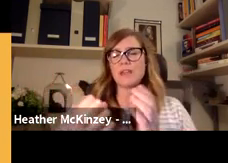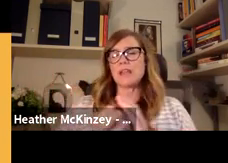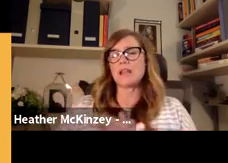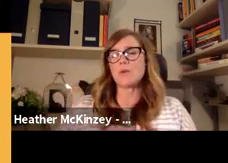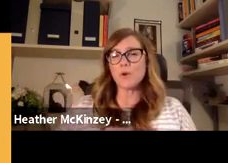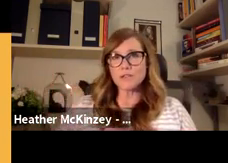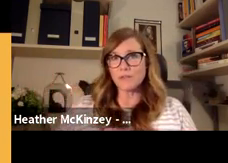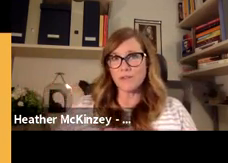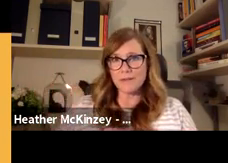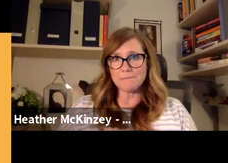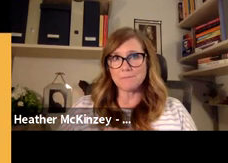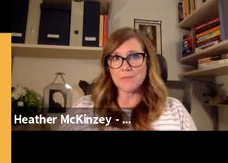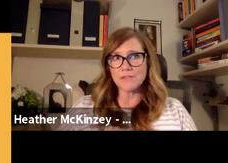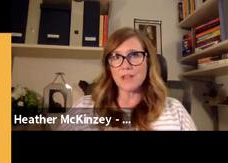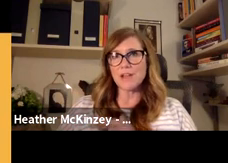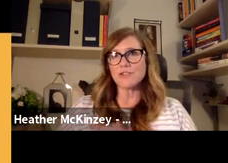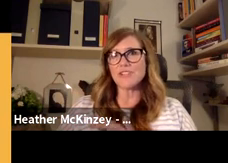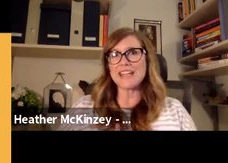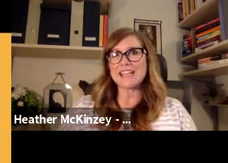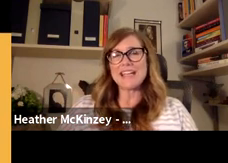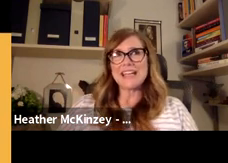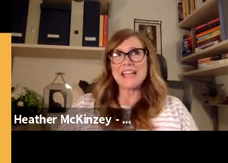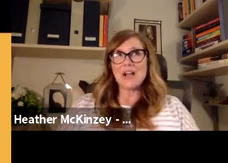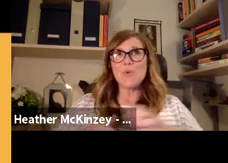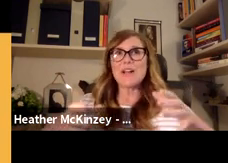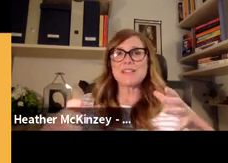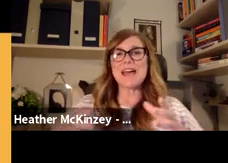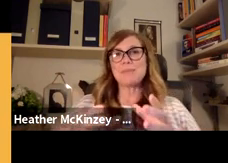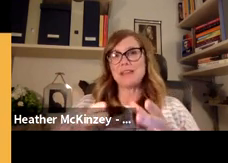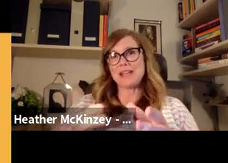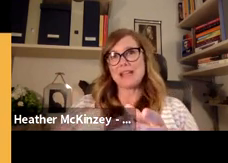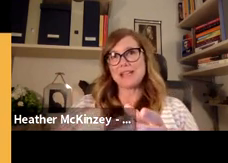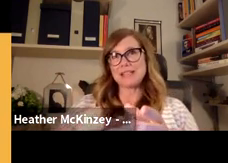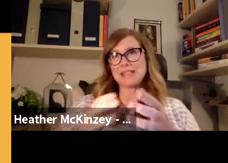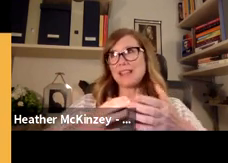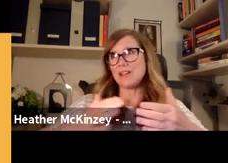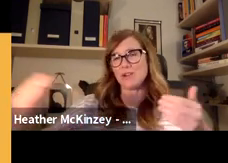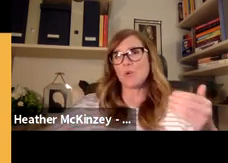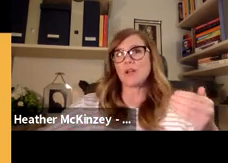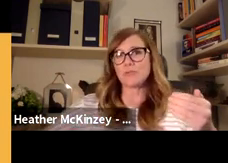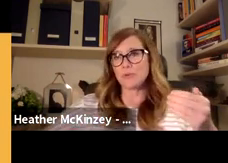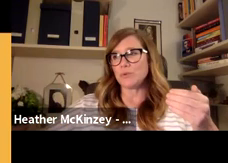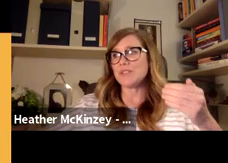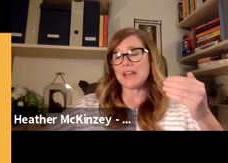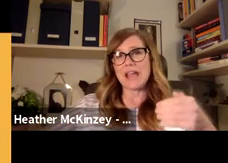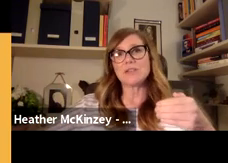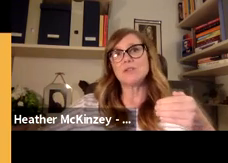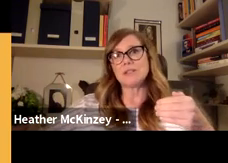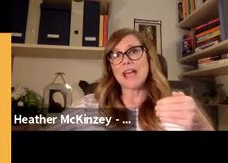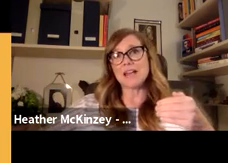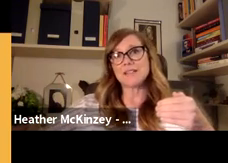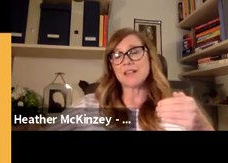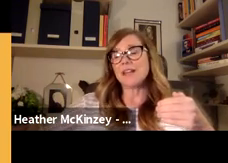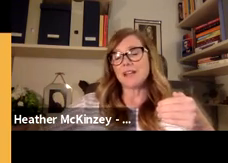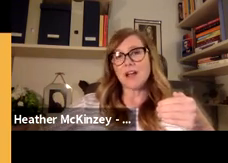visual thing works for them, so they understand what's happening as they're going through setting out to